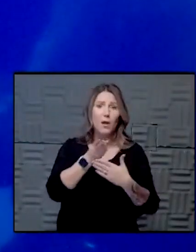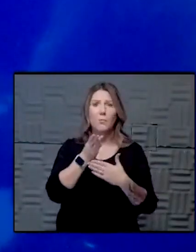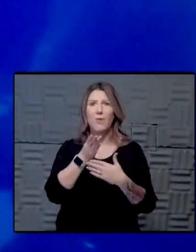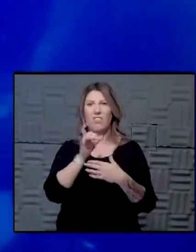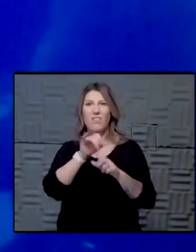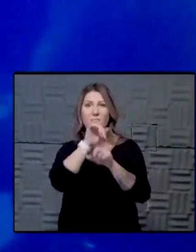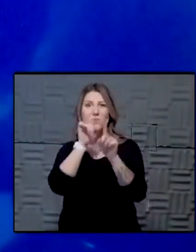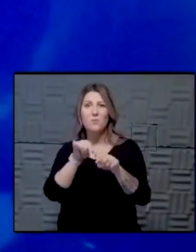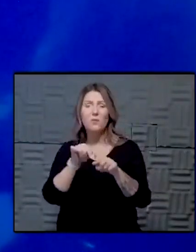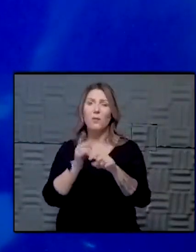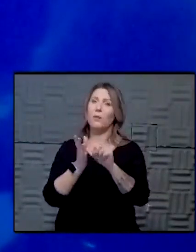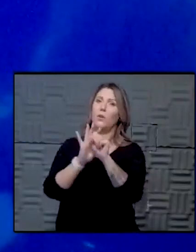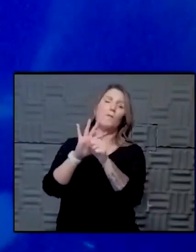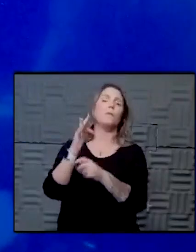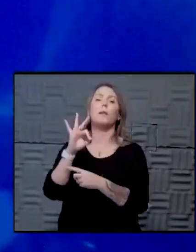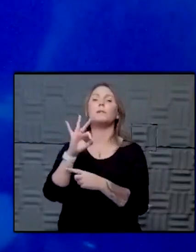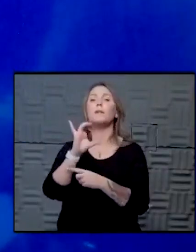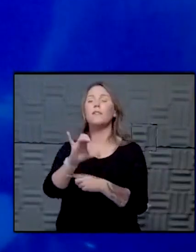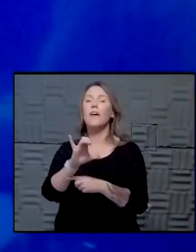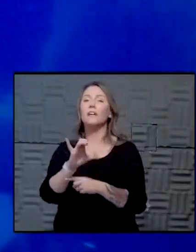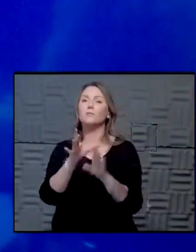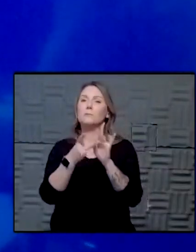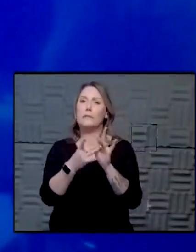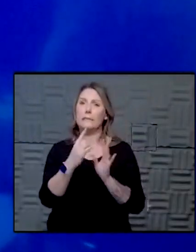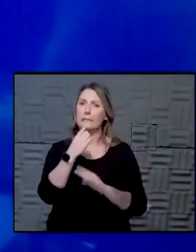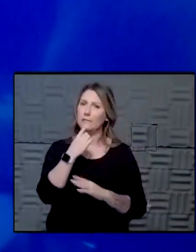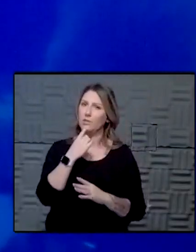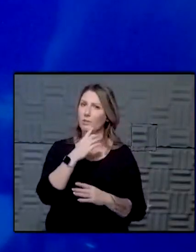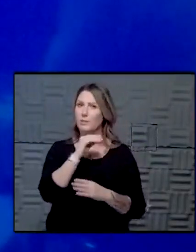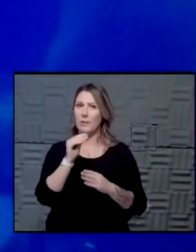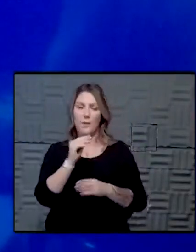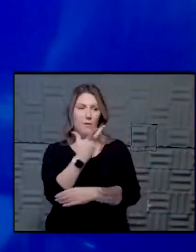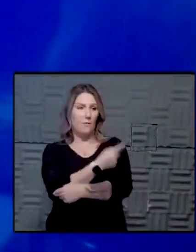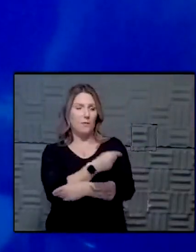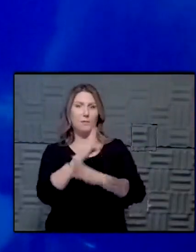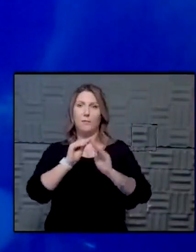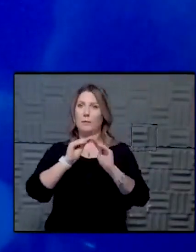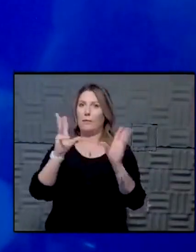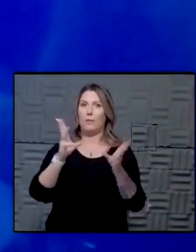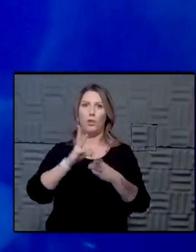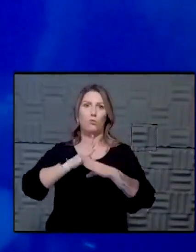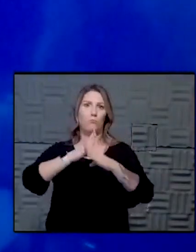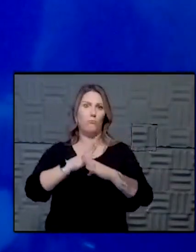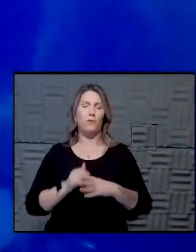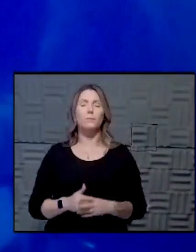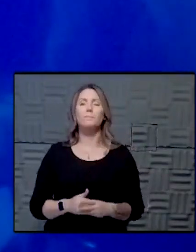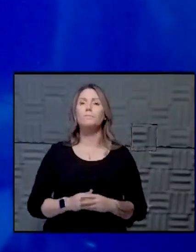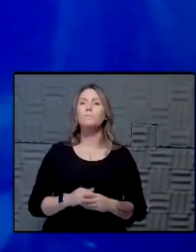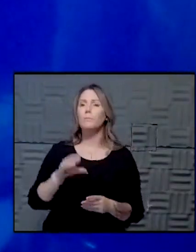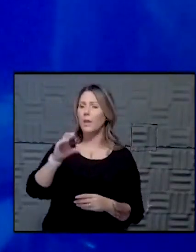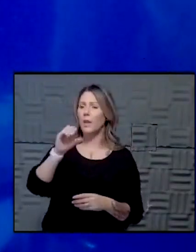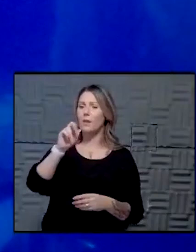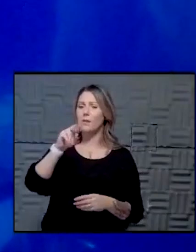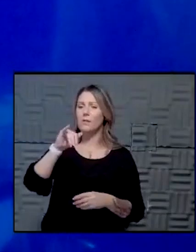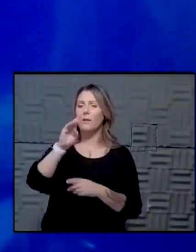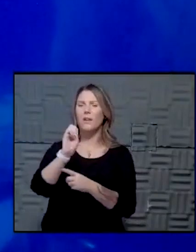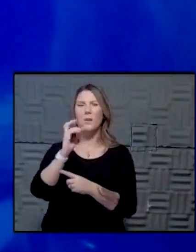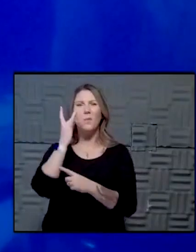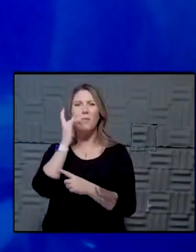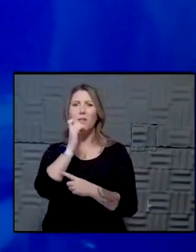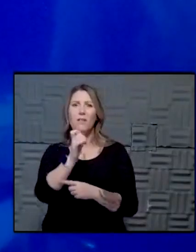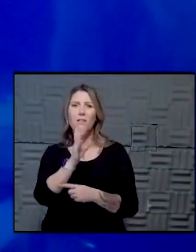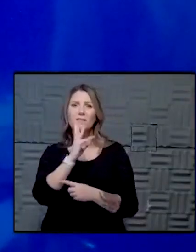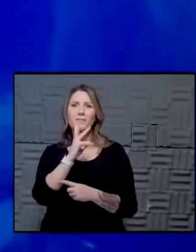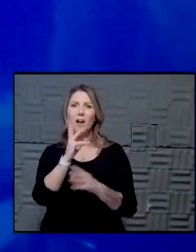related to how serious your infection was, and vaccination clearly prevents those. Carrie wants to know, why don't you talk more about the